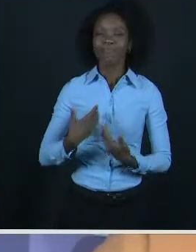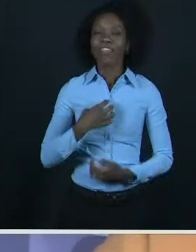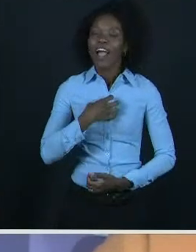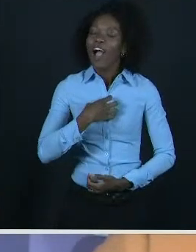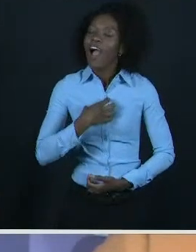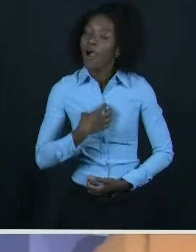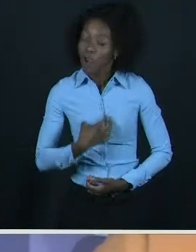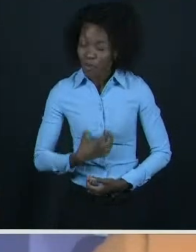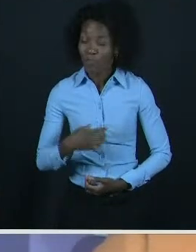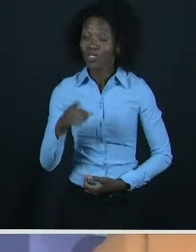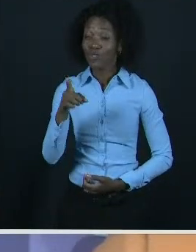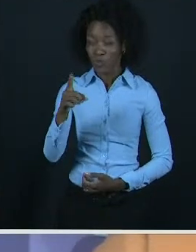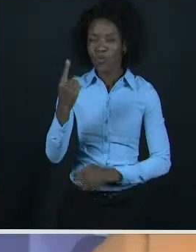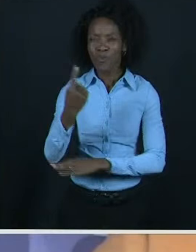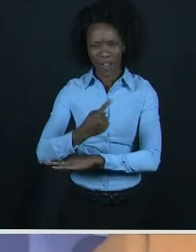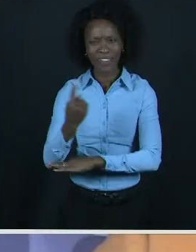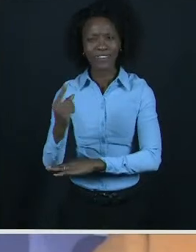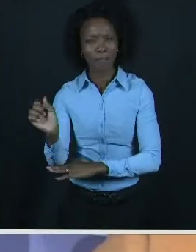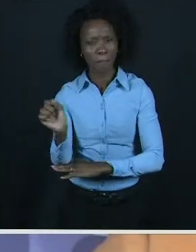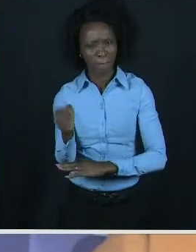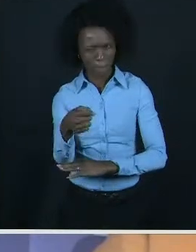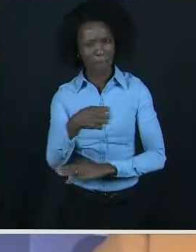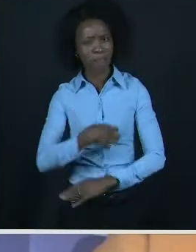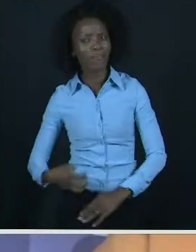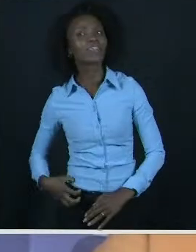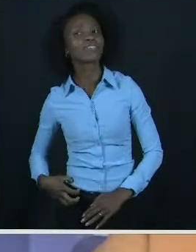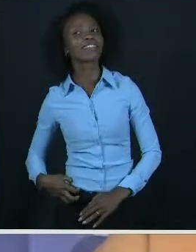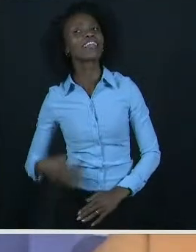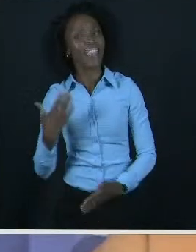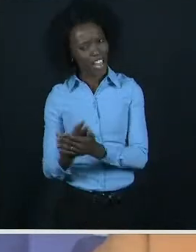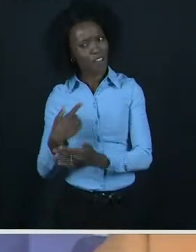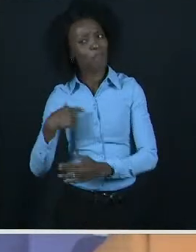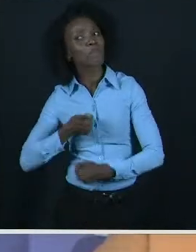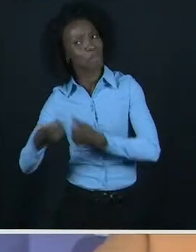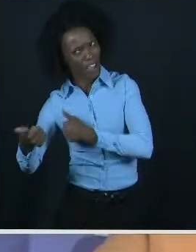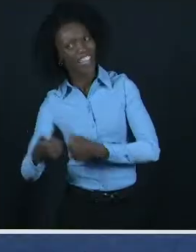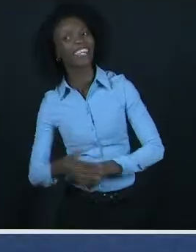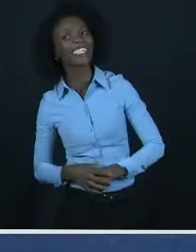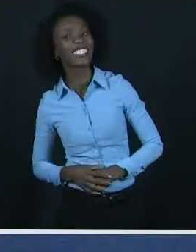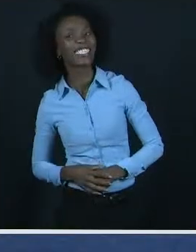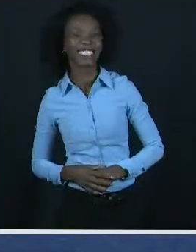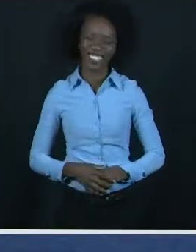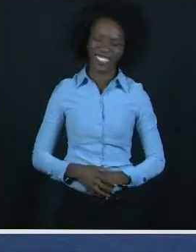you could be president so that I can say the same to you.